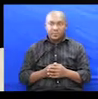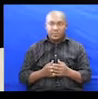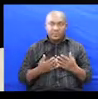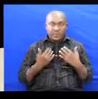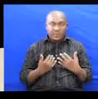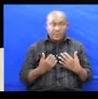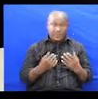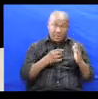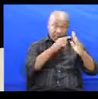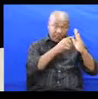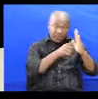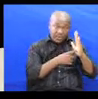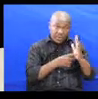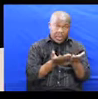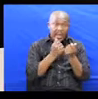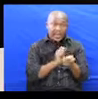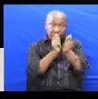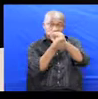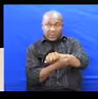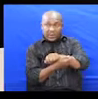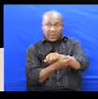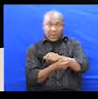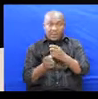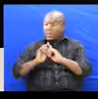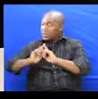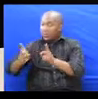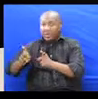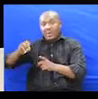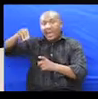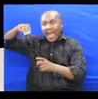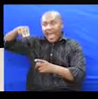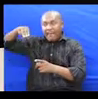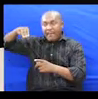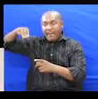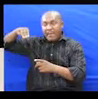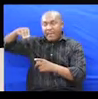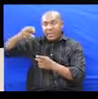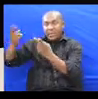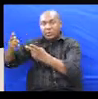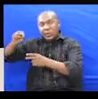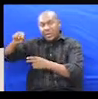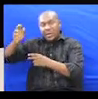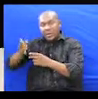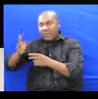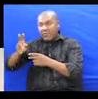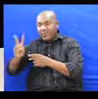can substitute this formula. Instead of writing N here, I can write m over